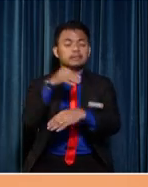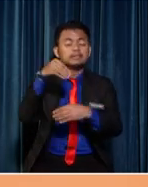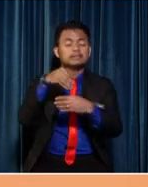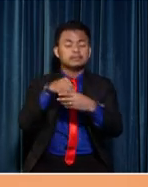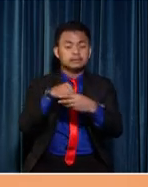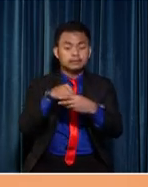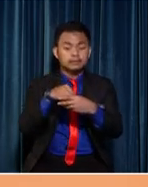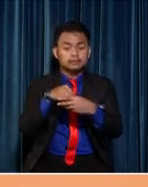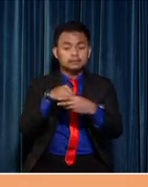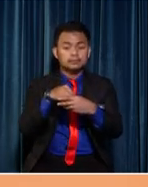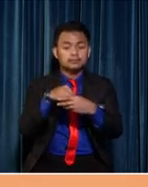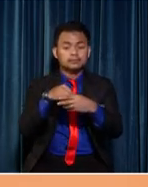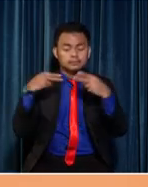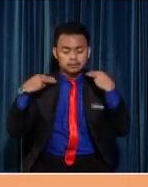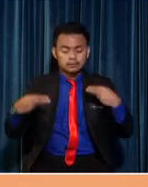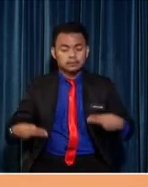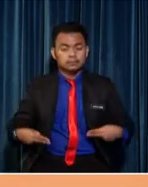life problems.